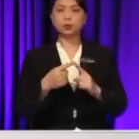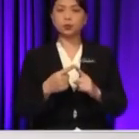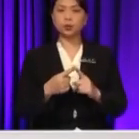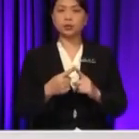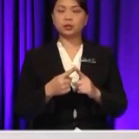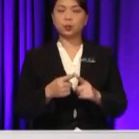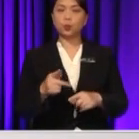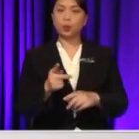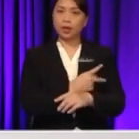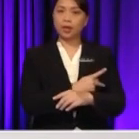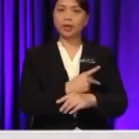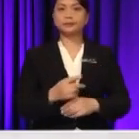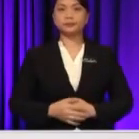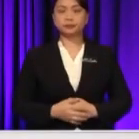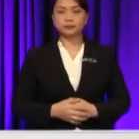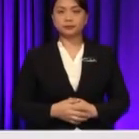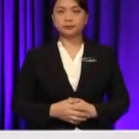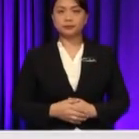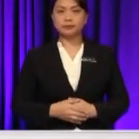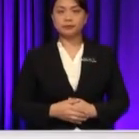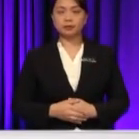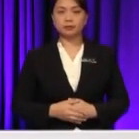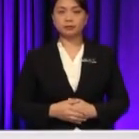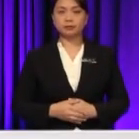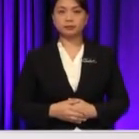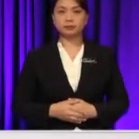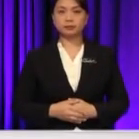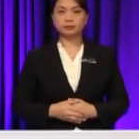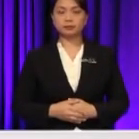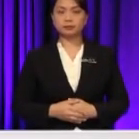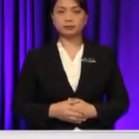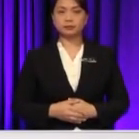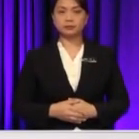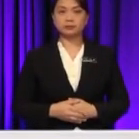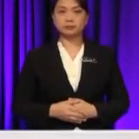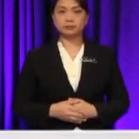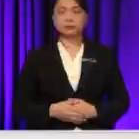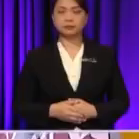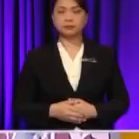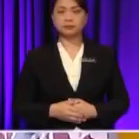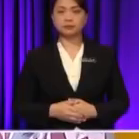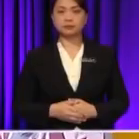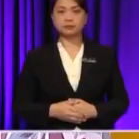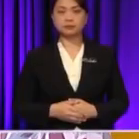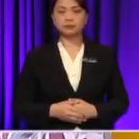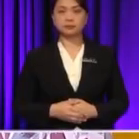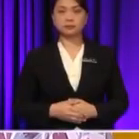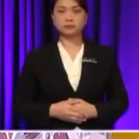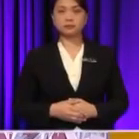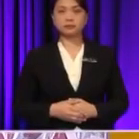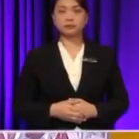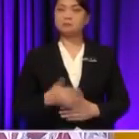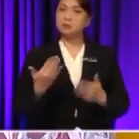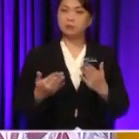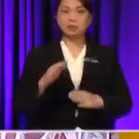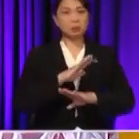to get ready for you. Okay, so I have to agree with you. Casual clothes is actually simpler and we maybe do not need to iron the